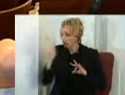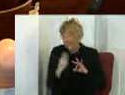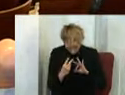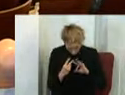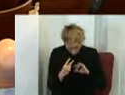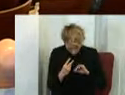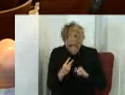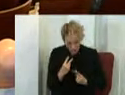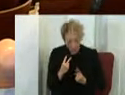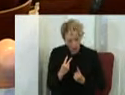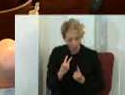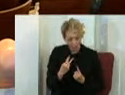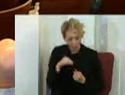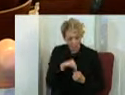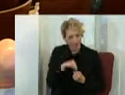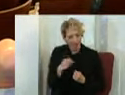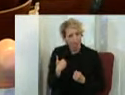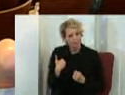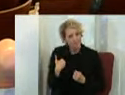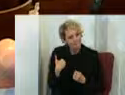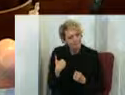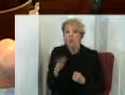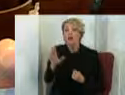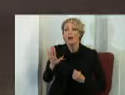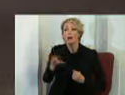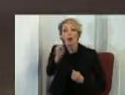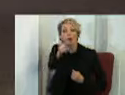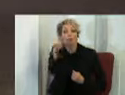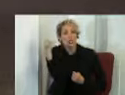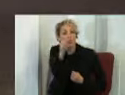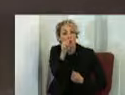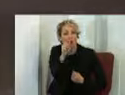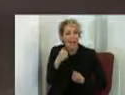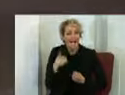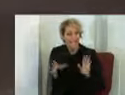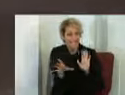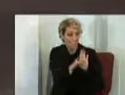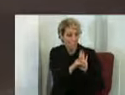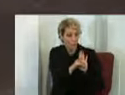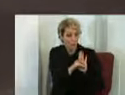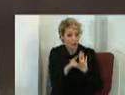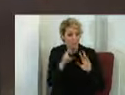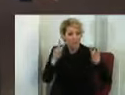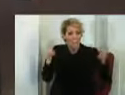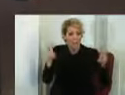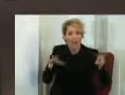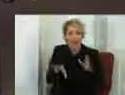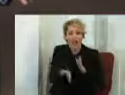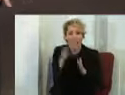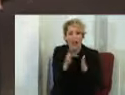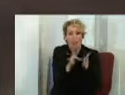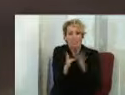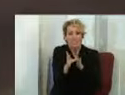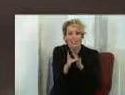fridge sticker that said, I found Jesus. He was behind the sofa all the time.